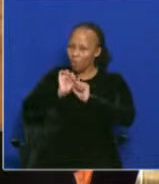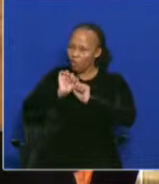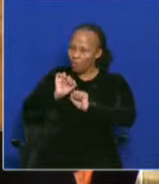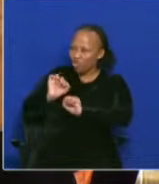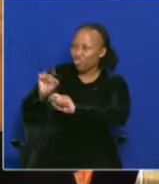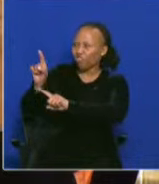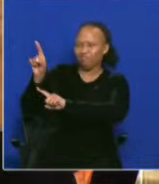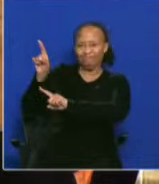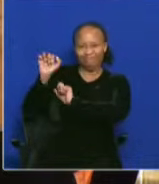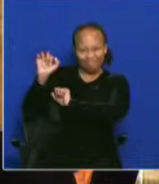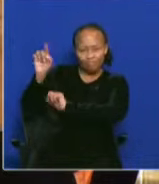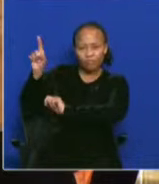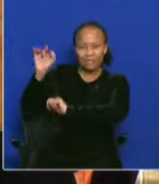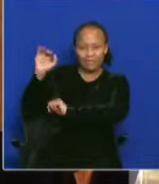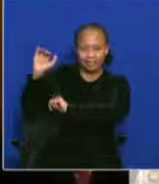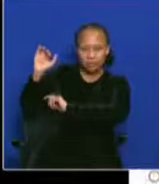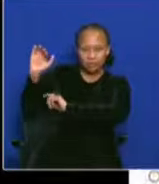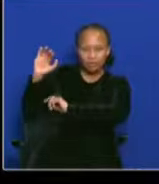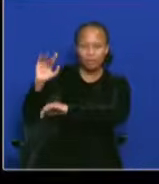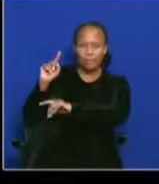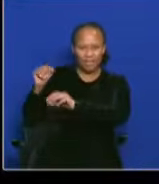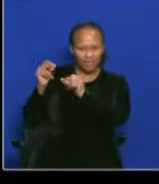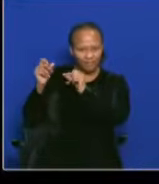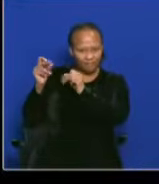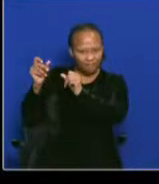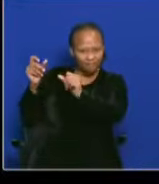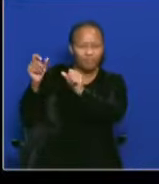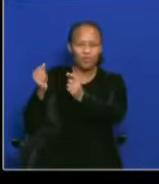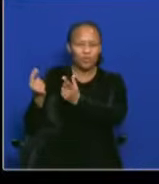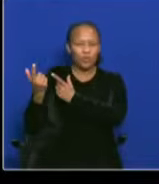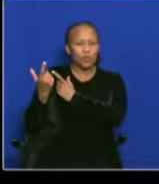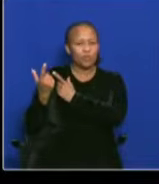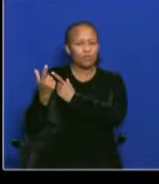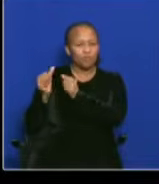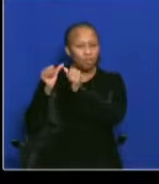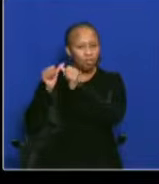the contract. It is sort of the COVID season.